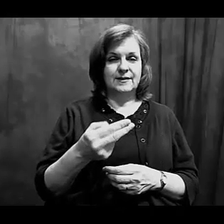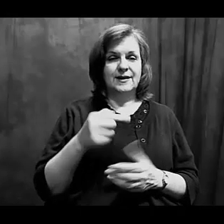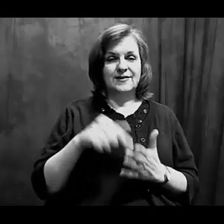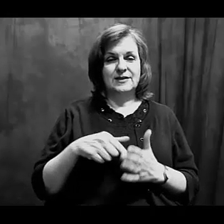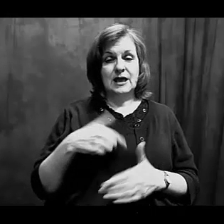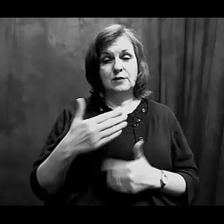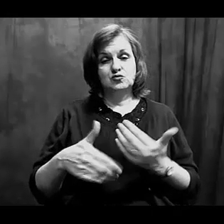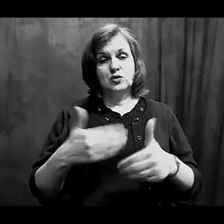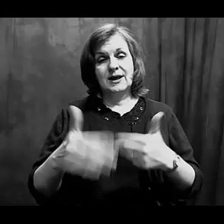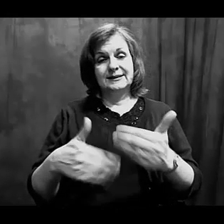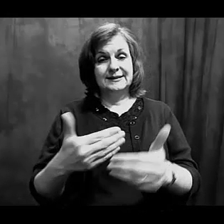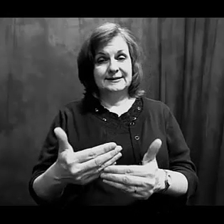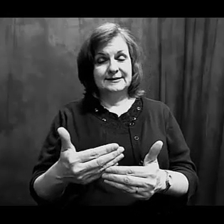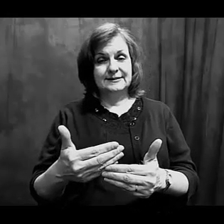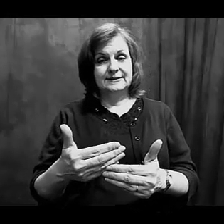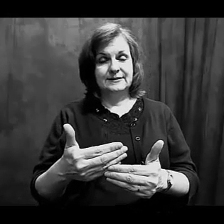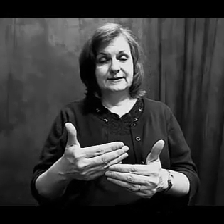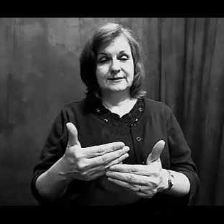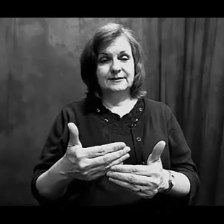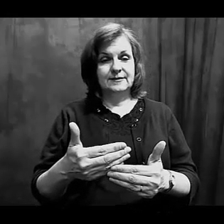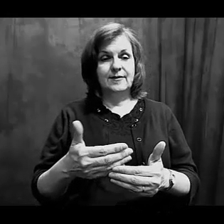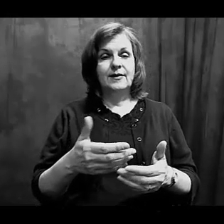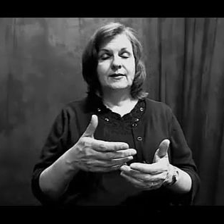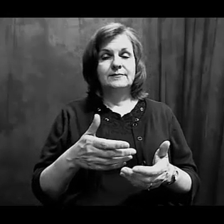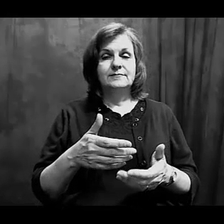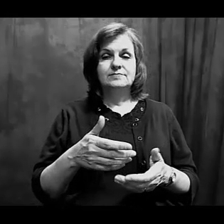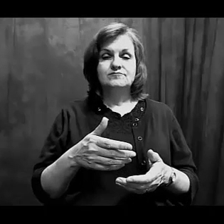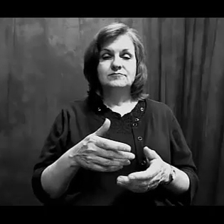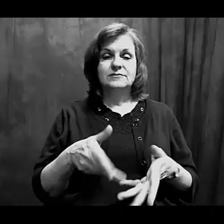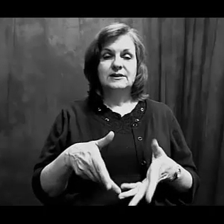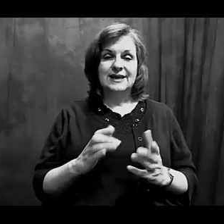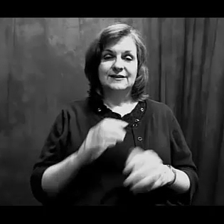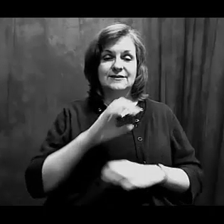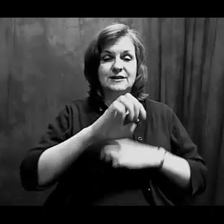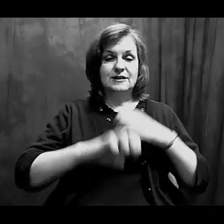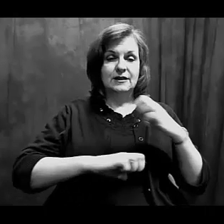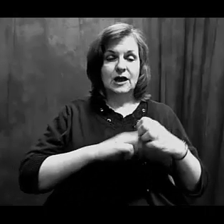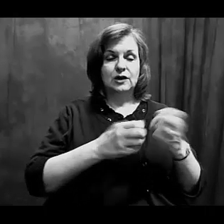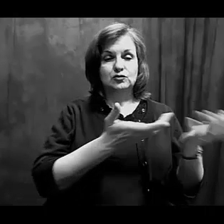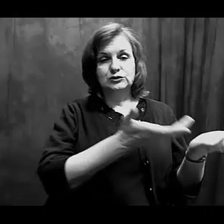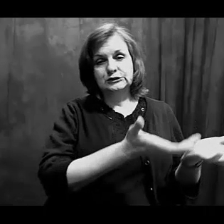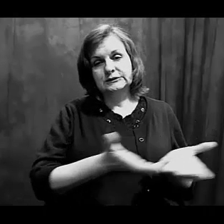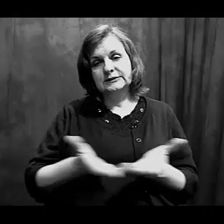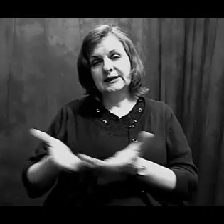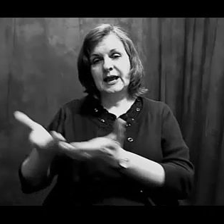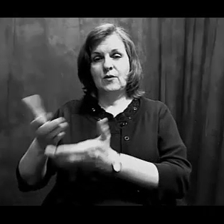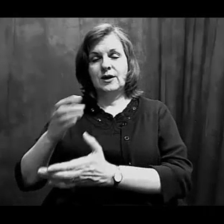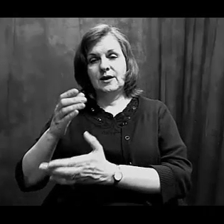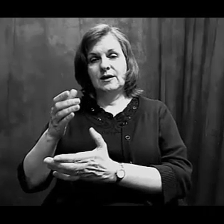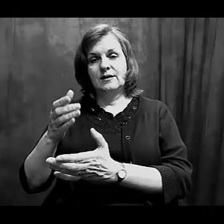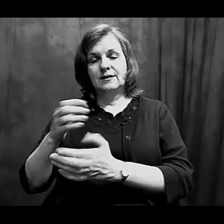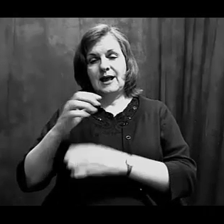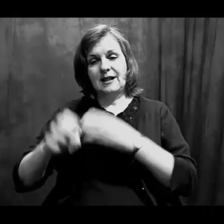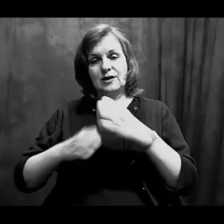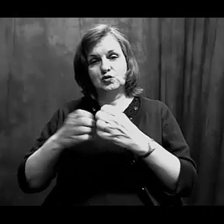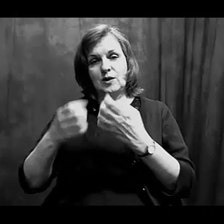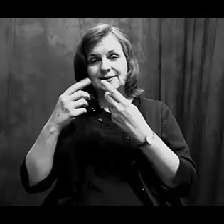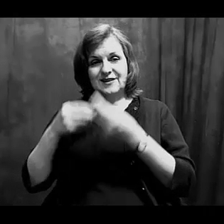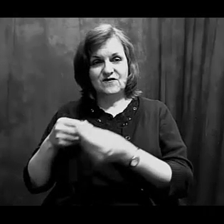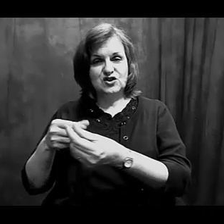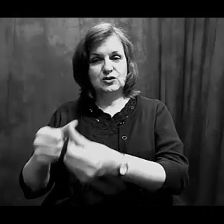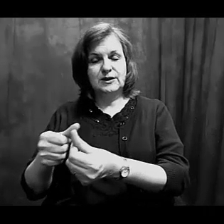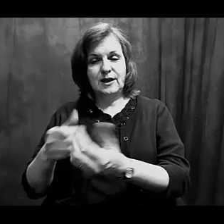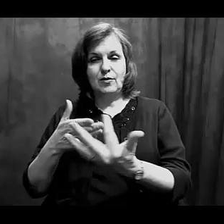So this process allows us to move And what we're going to see is allows us to